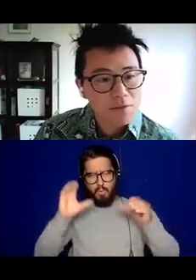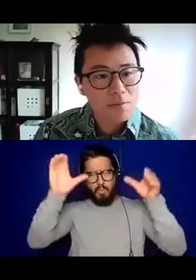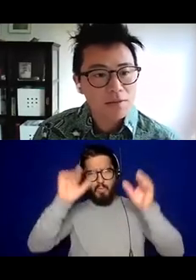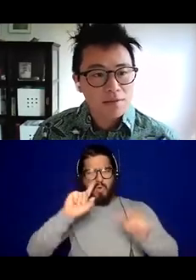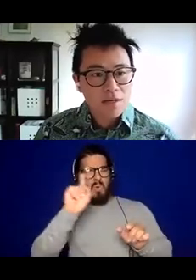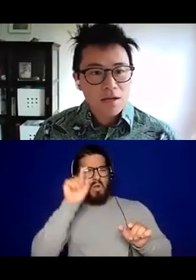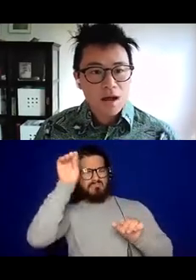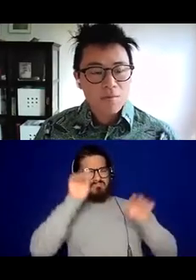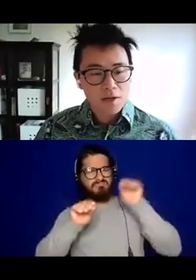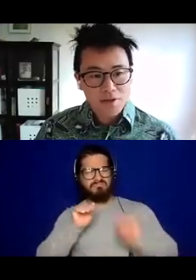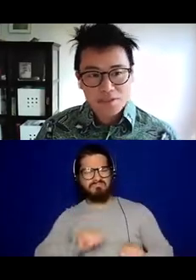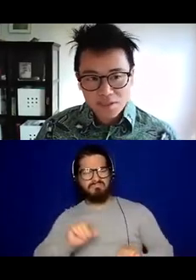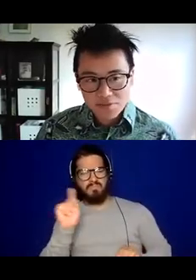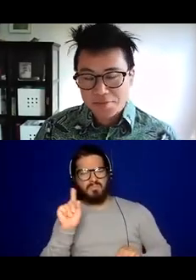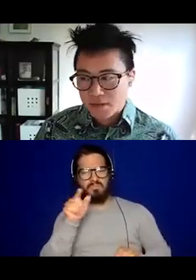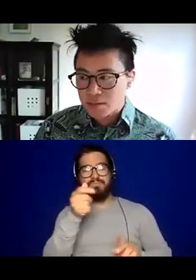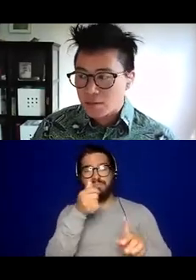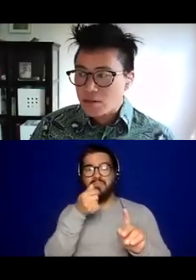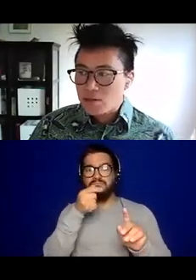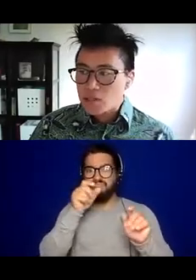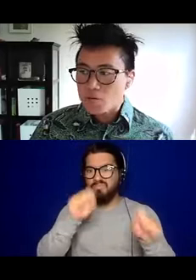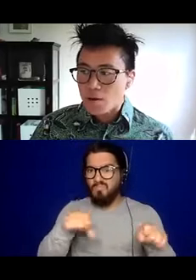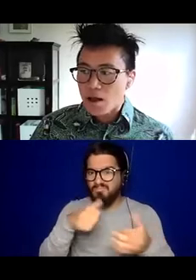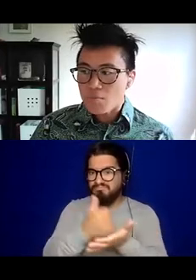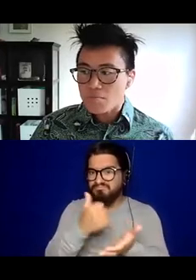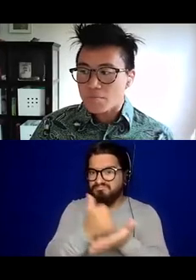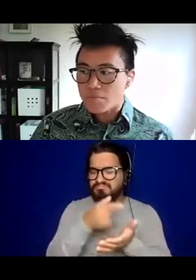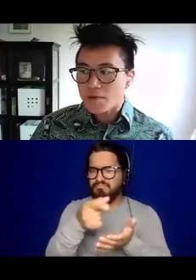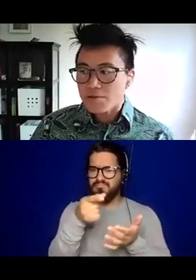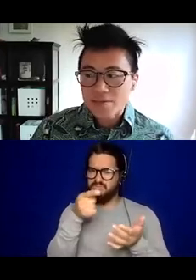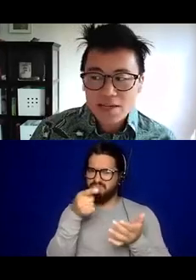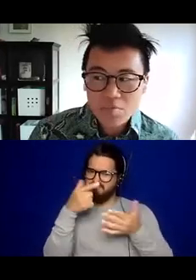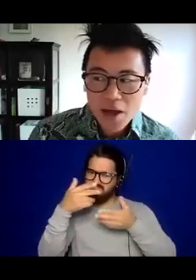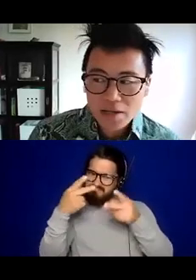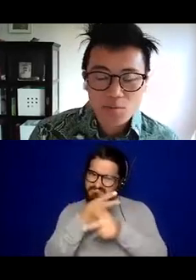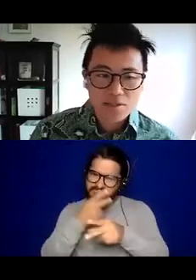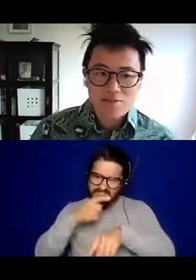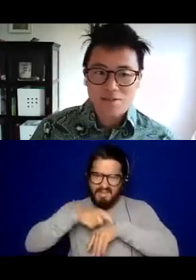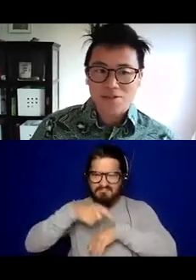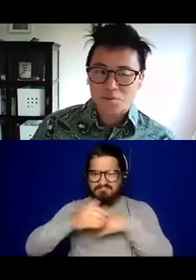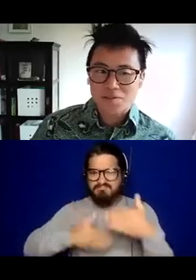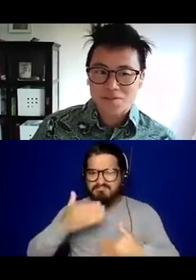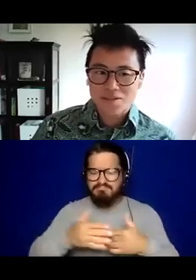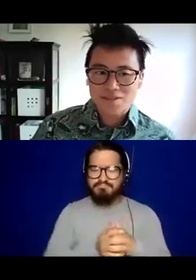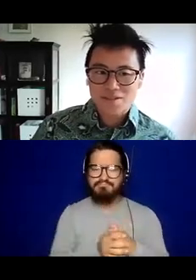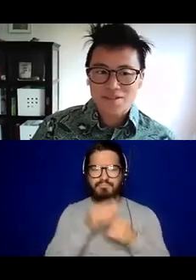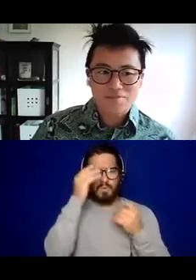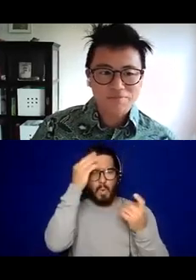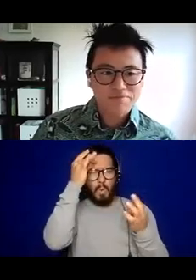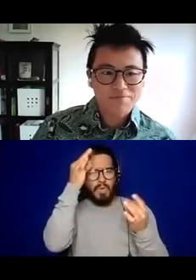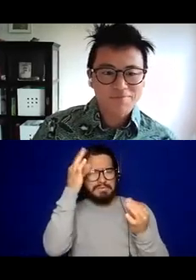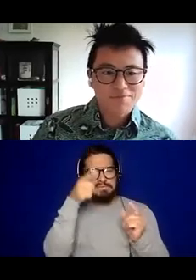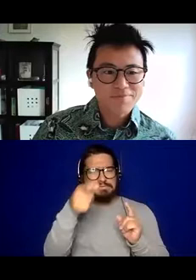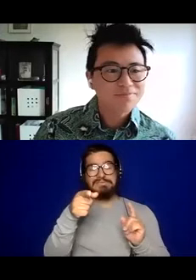and effort we spend addressing these different things. So what do you think the impacts were to individuals?